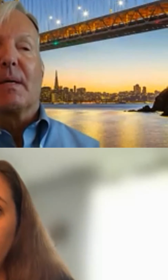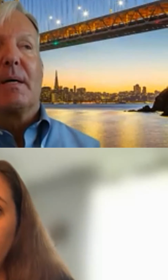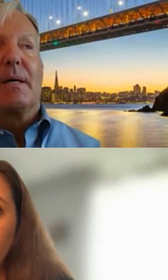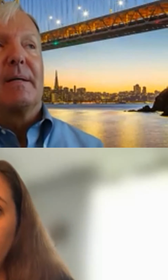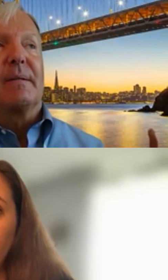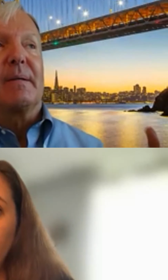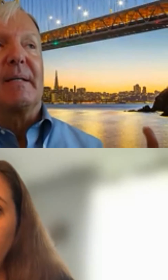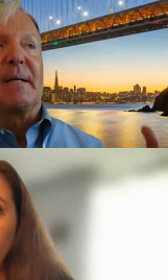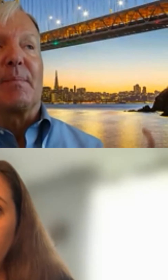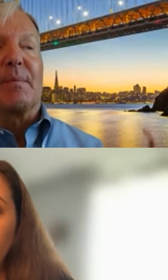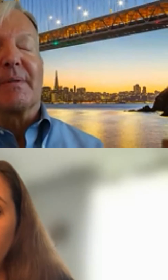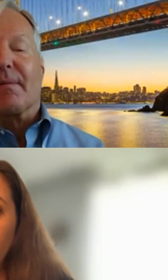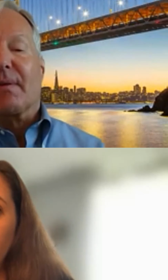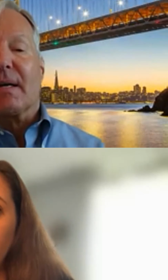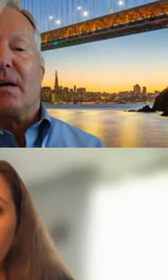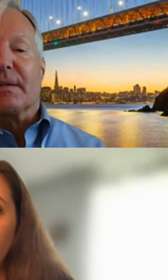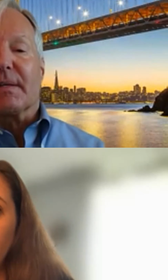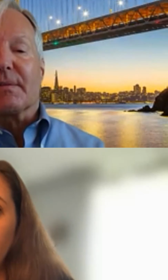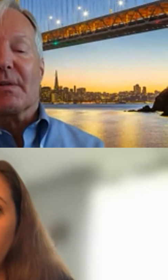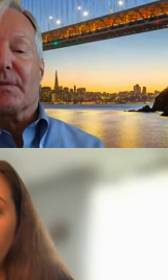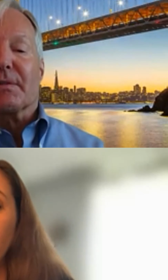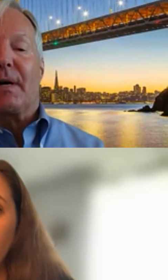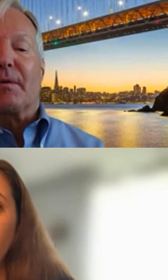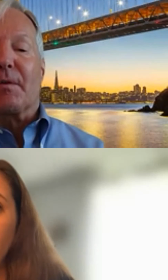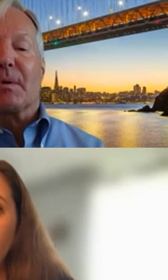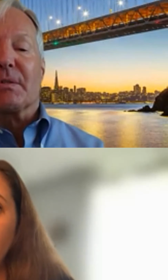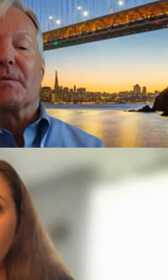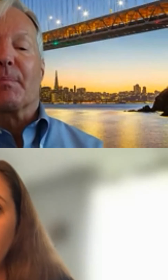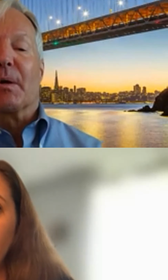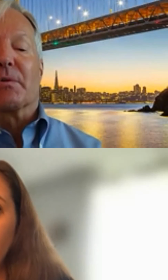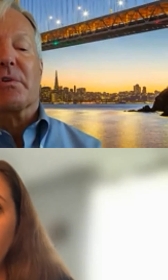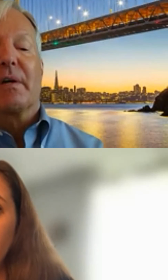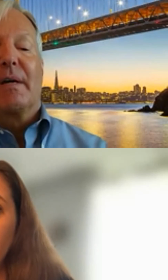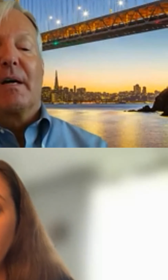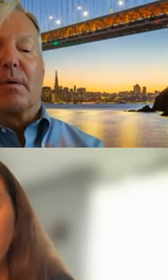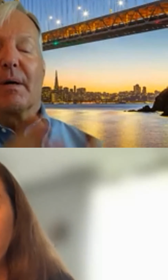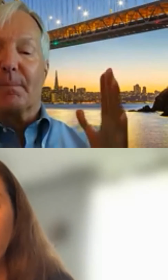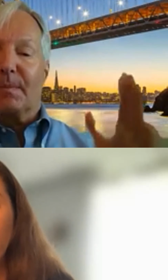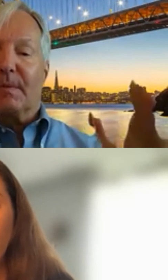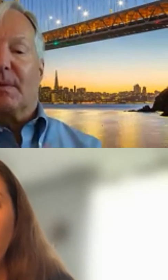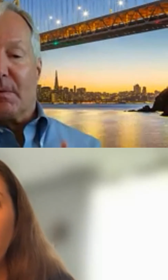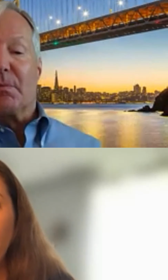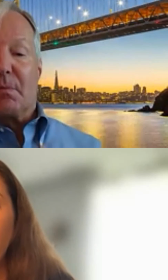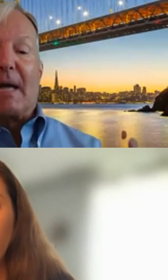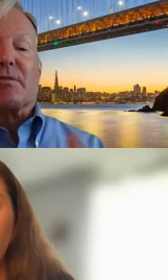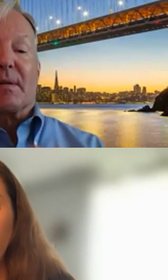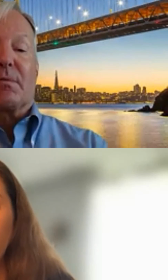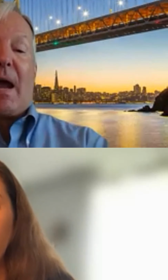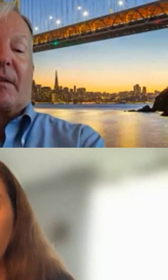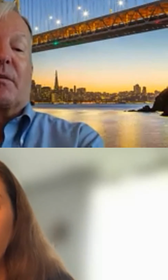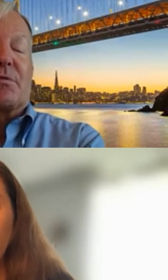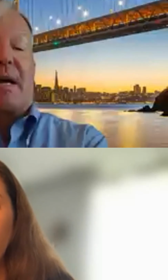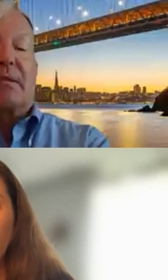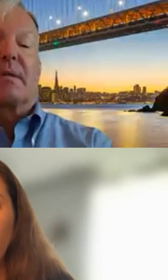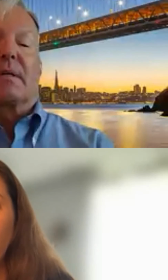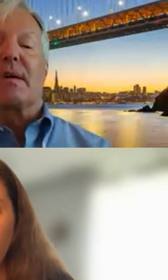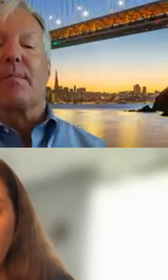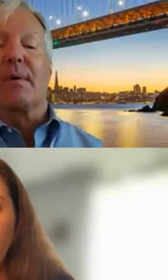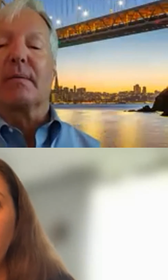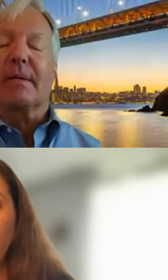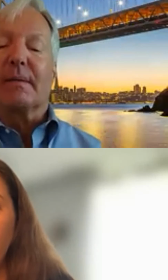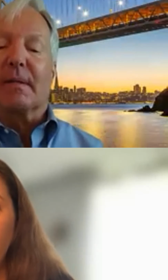I kind of call it a services follow the person approach, where, you know, you actually track the trajectory